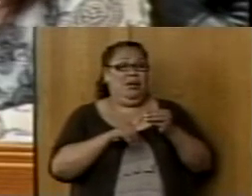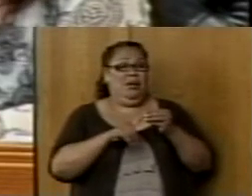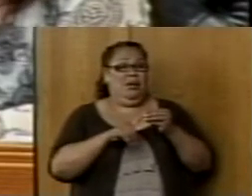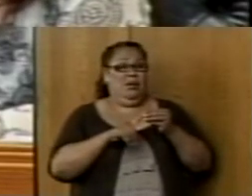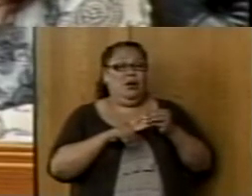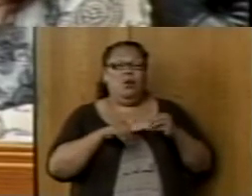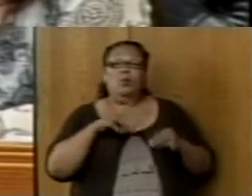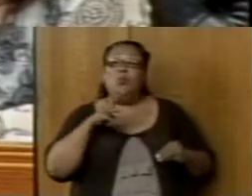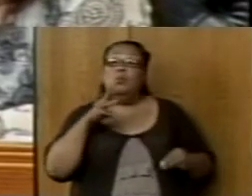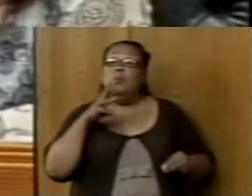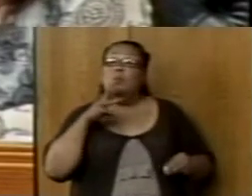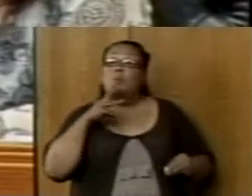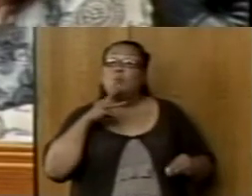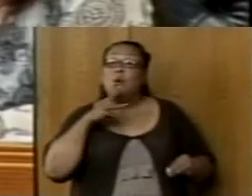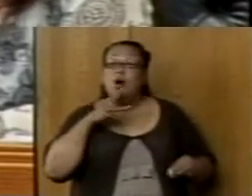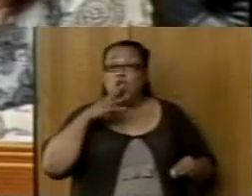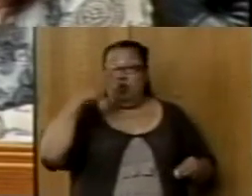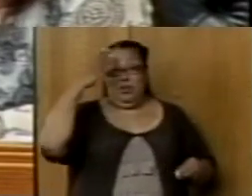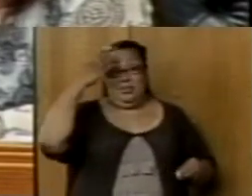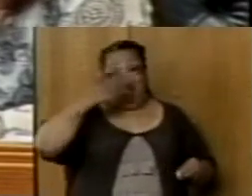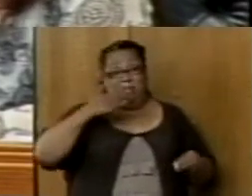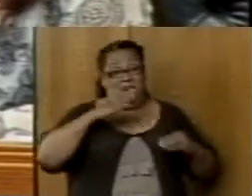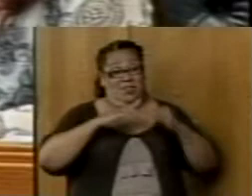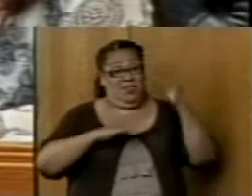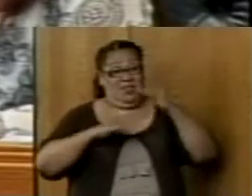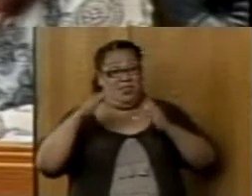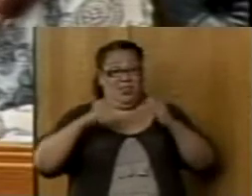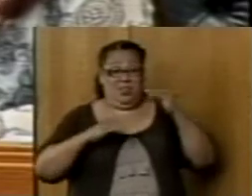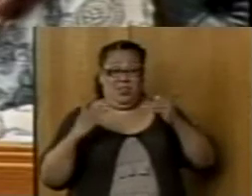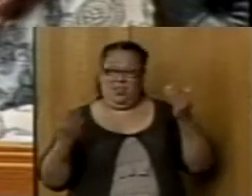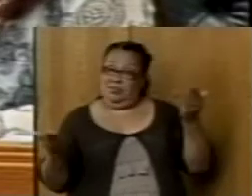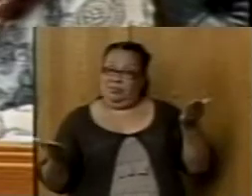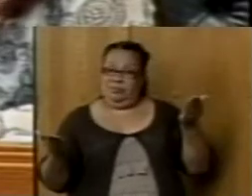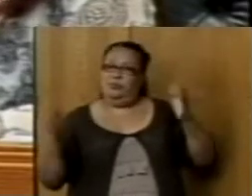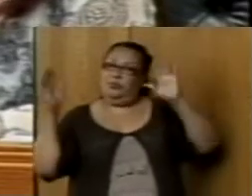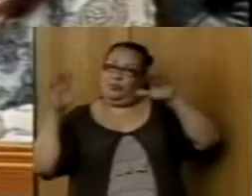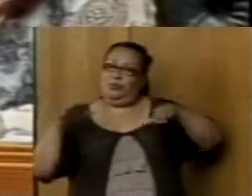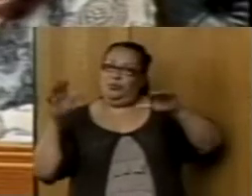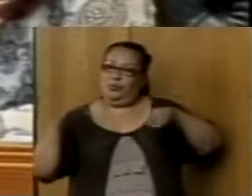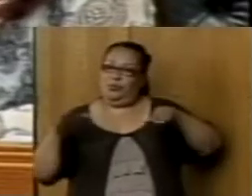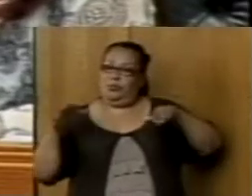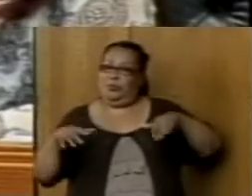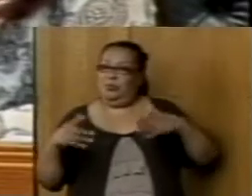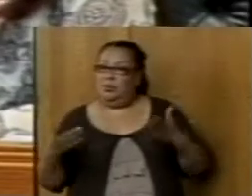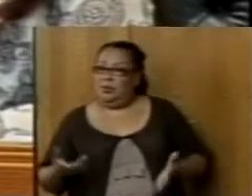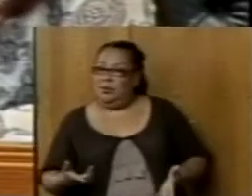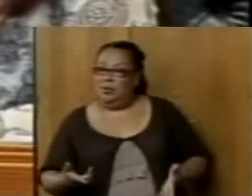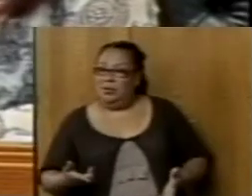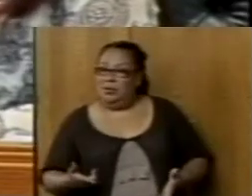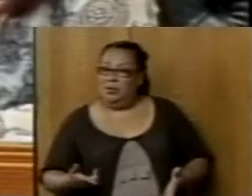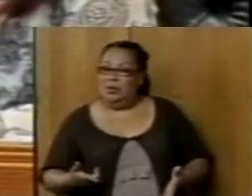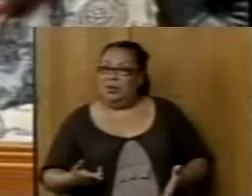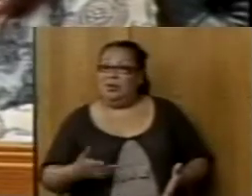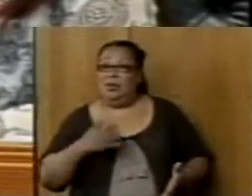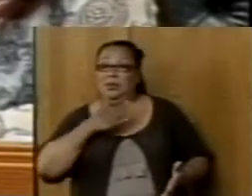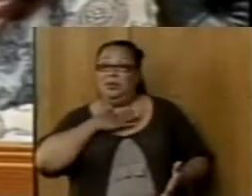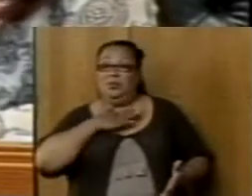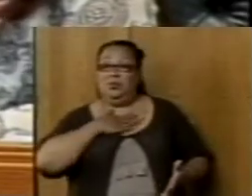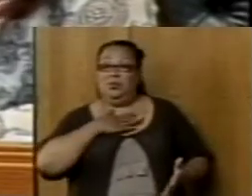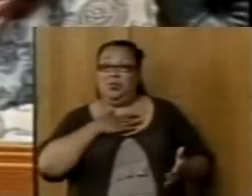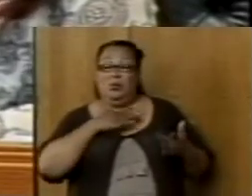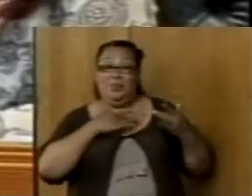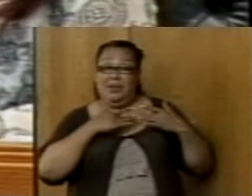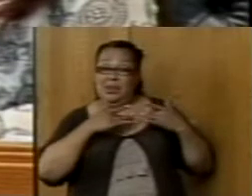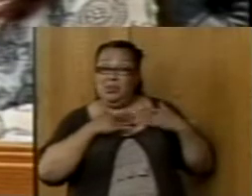the water that is in front of the building, because you know it's going to rain, and so my concern is if they